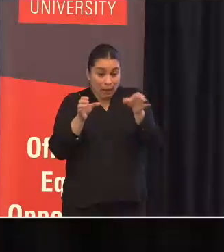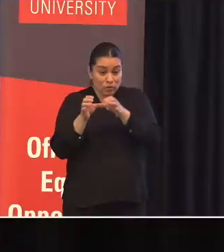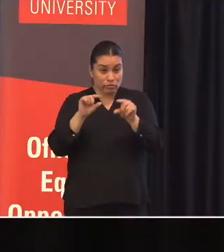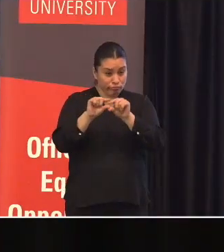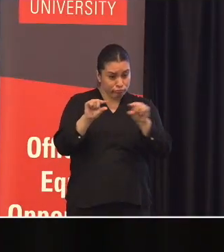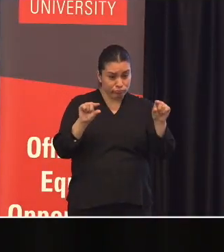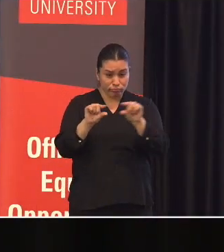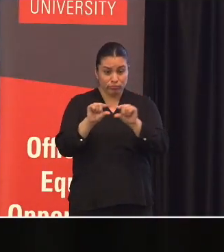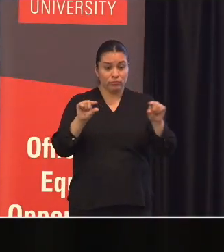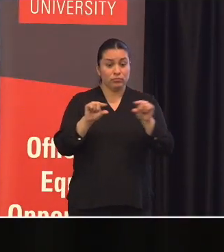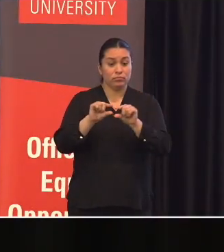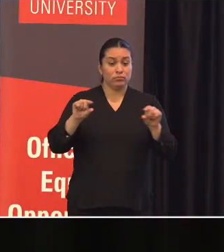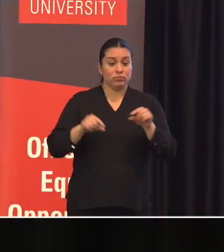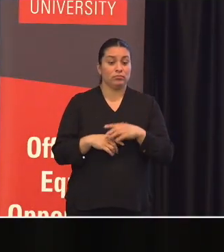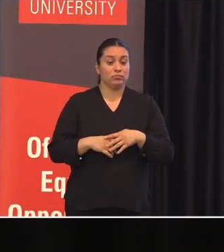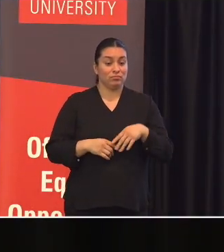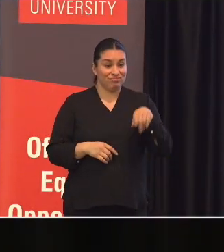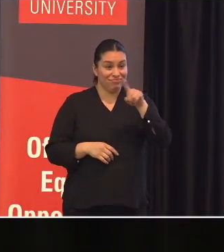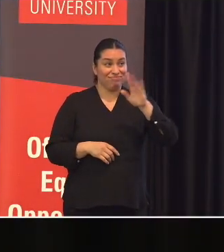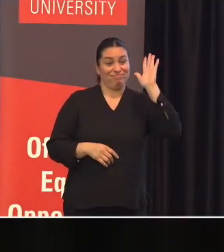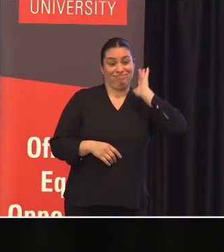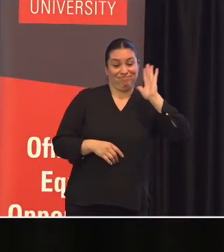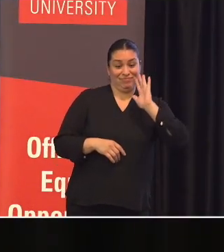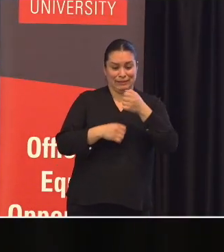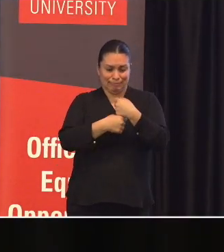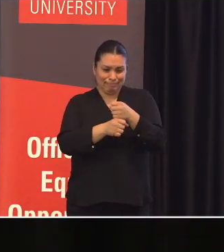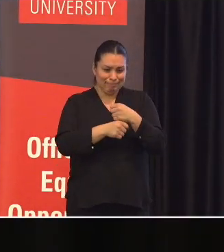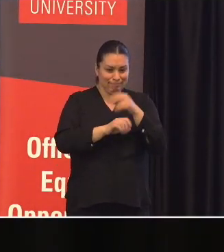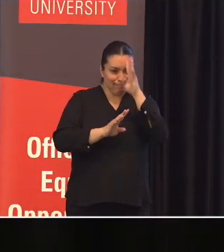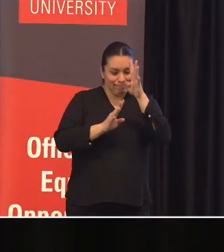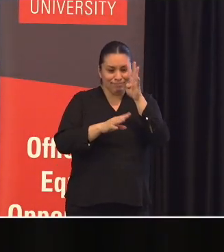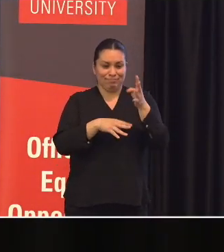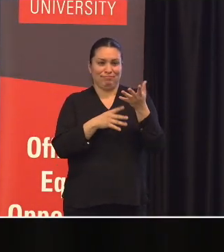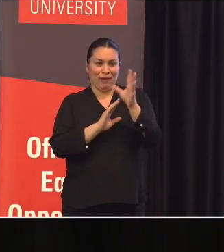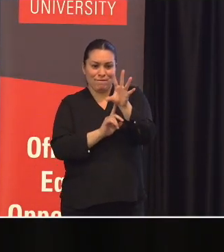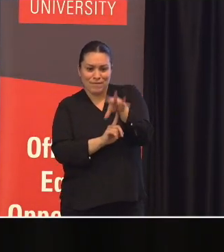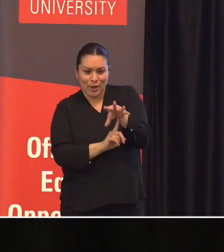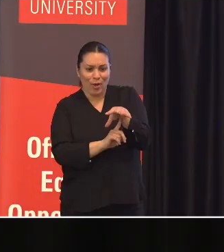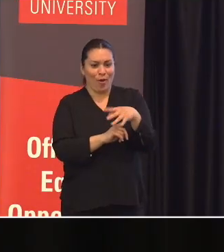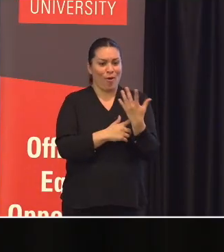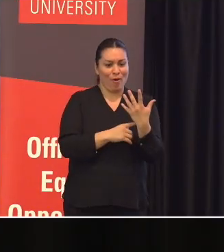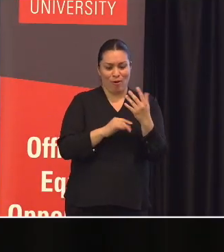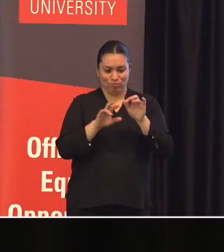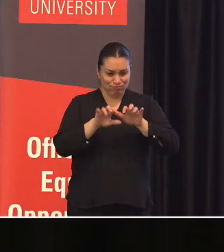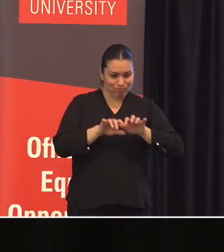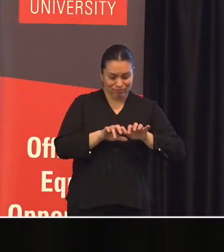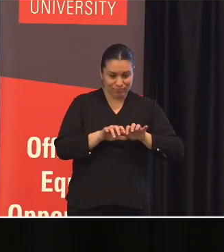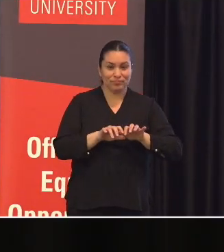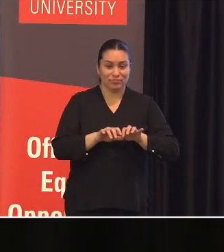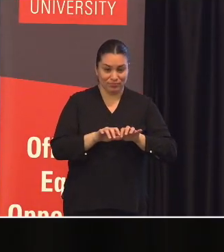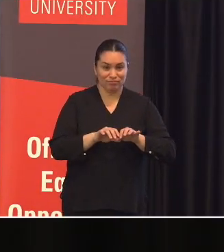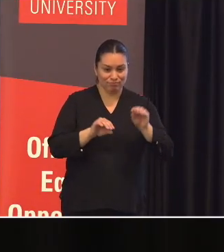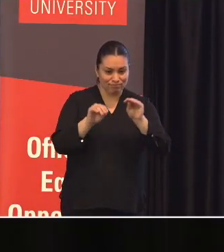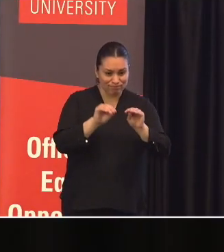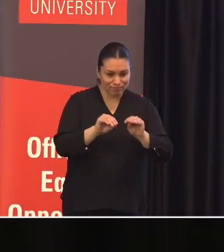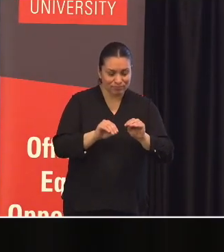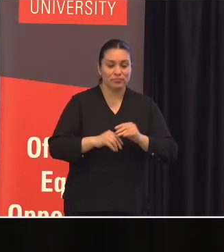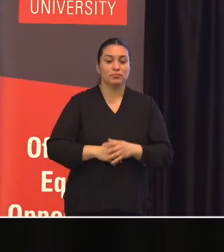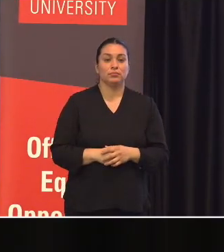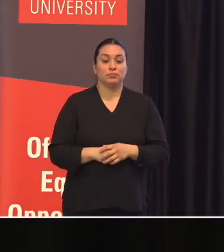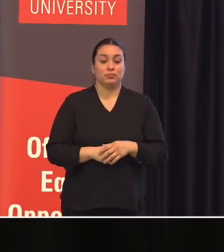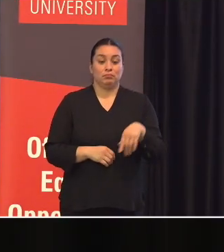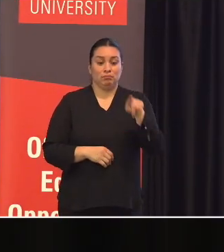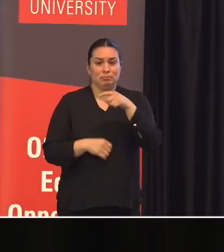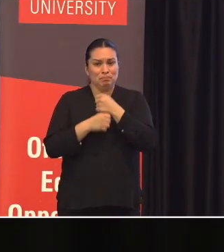put it somewhere. Yep, whether professionally or personally, yep. We want to make sure that our videos are